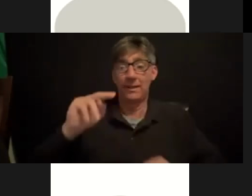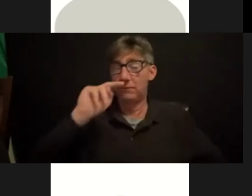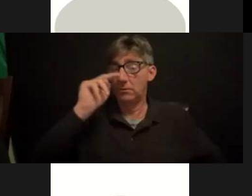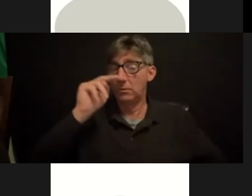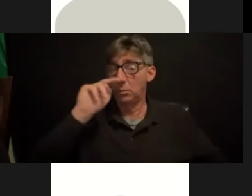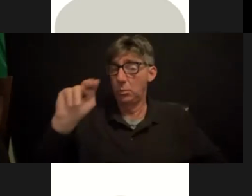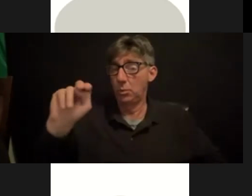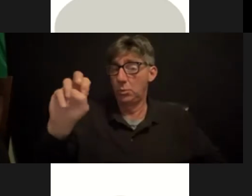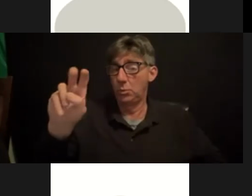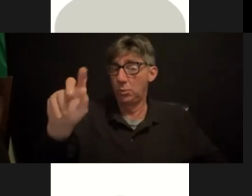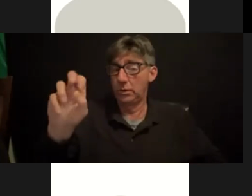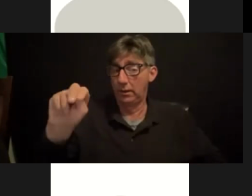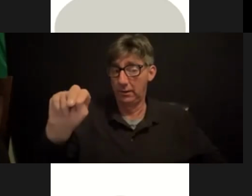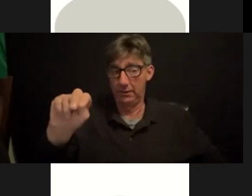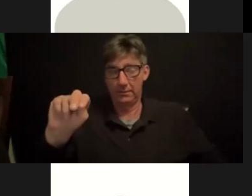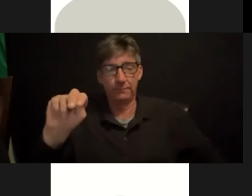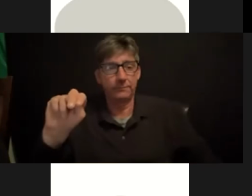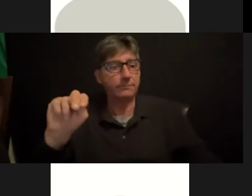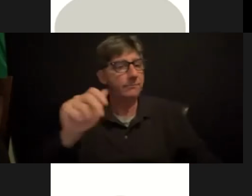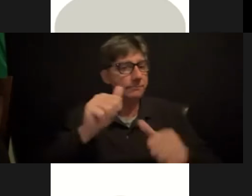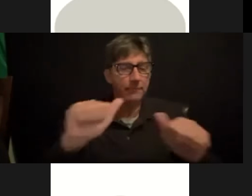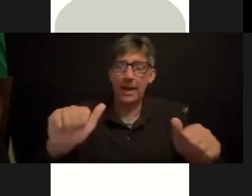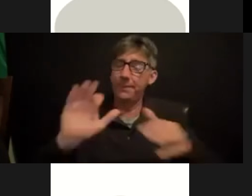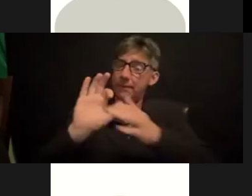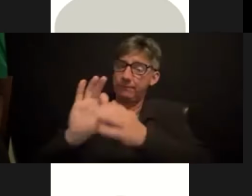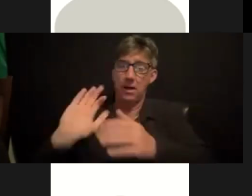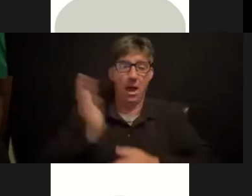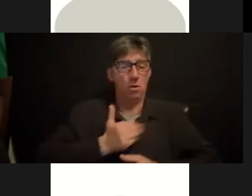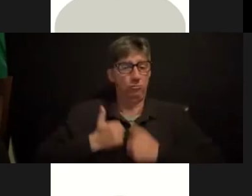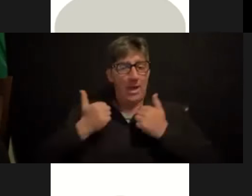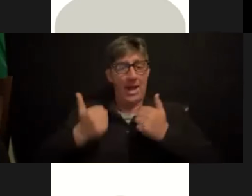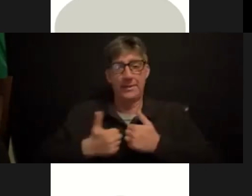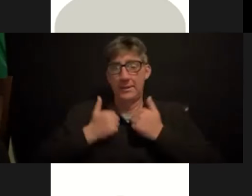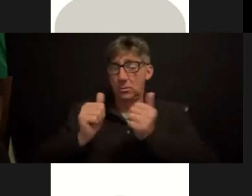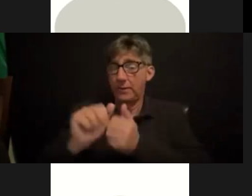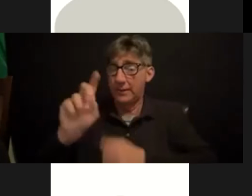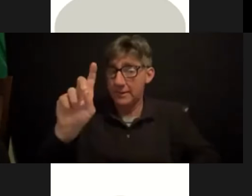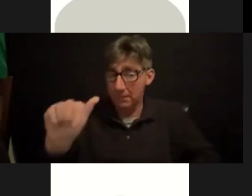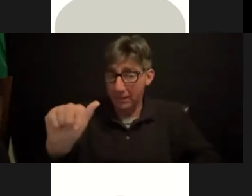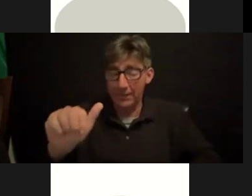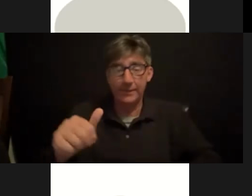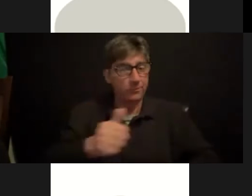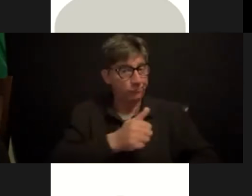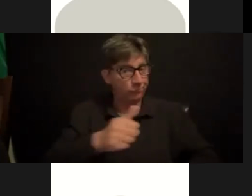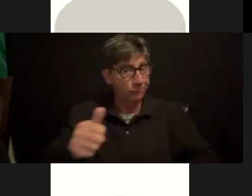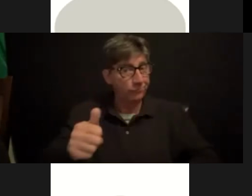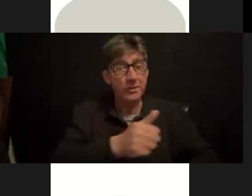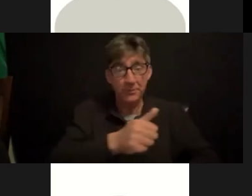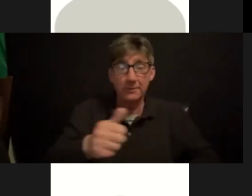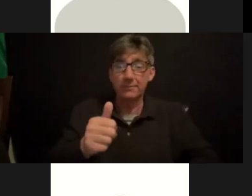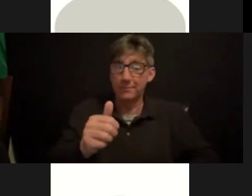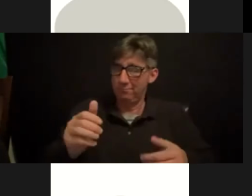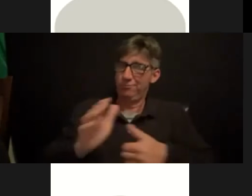Anything to do with our residents with disabilities, including transportation, is primary work of